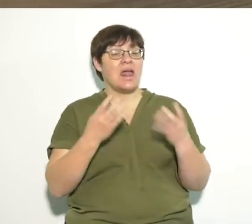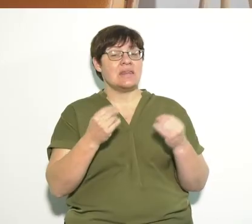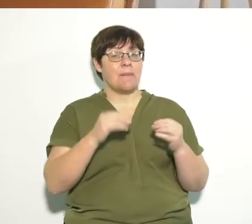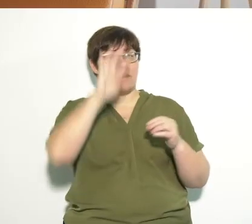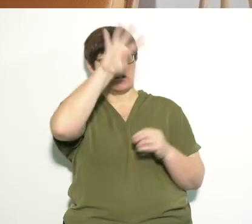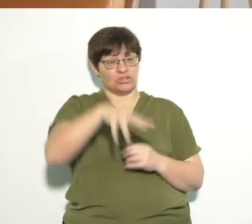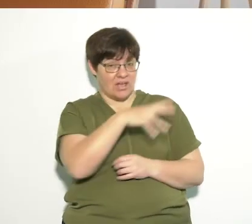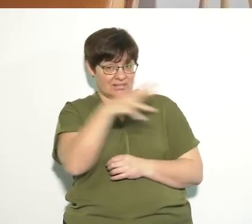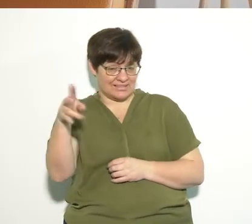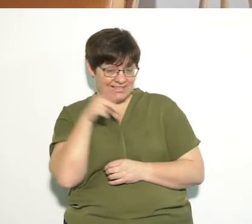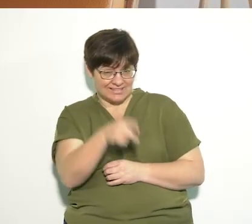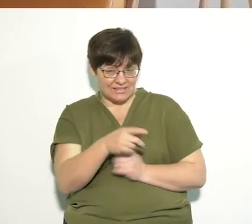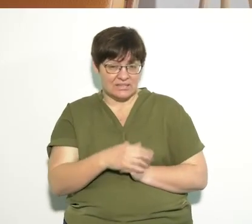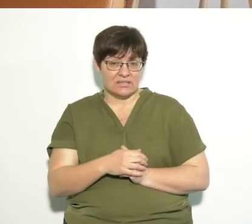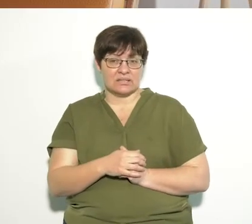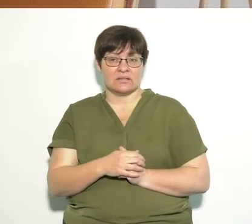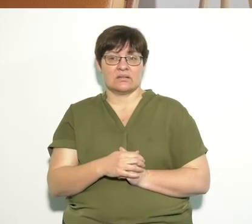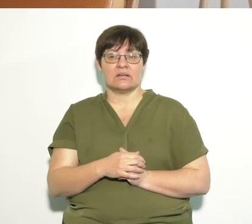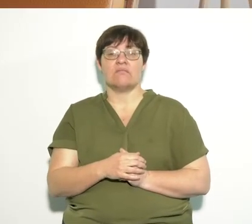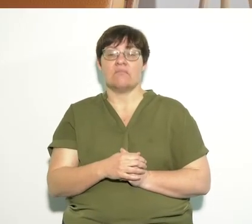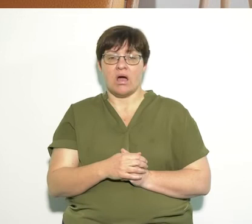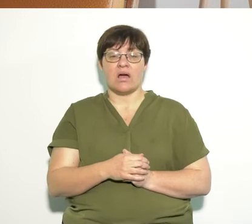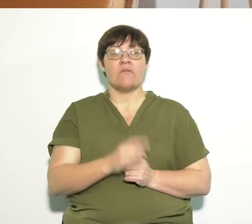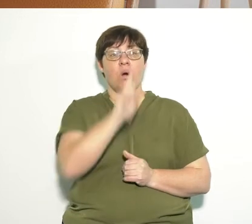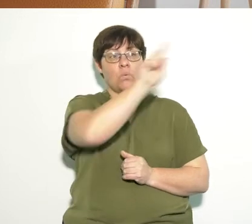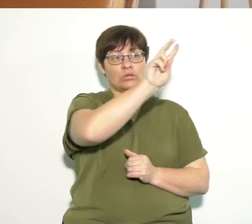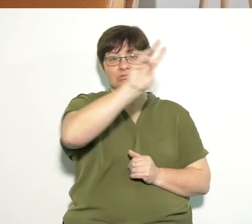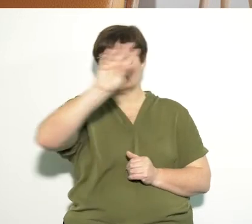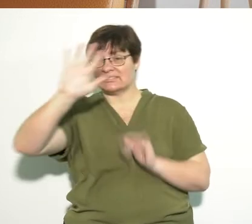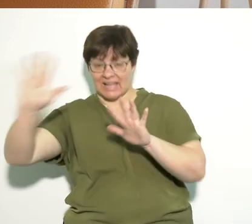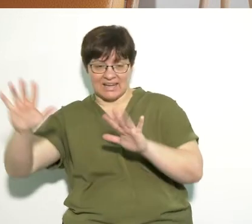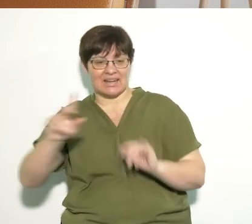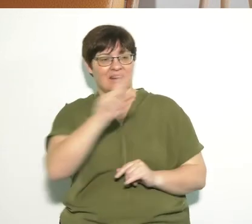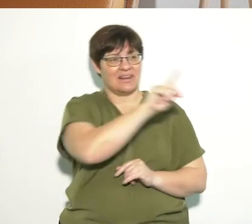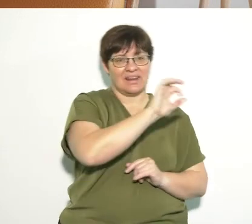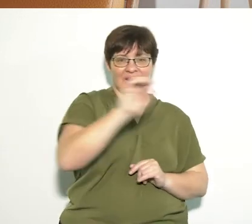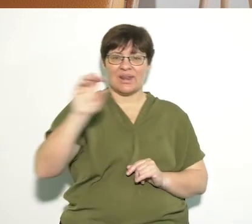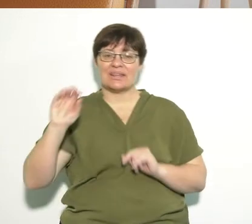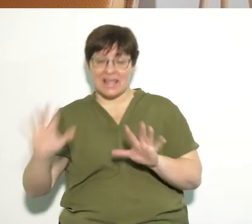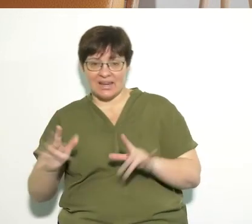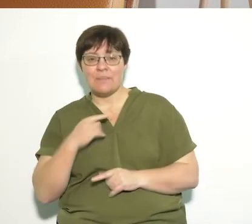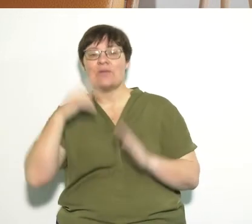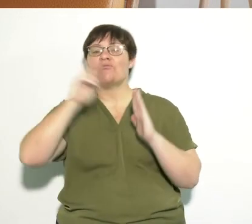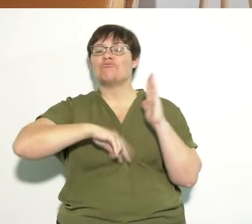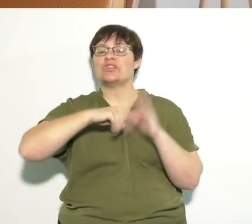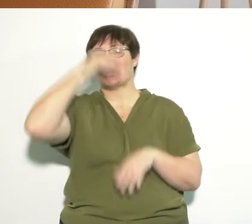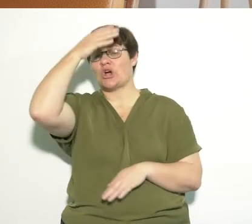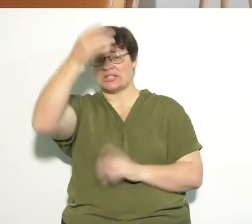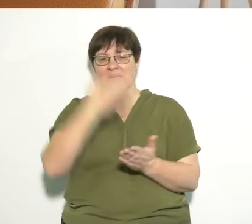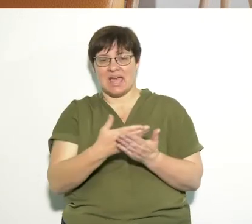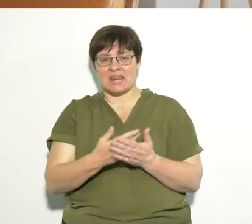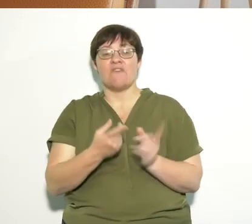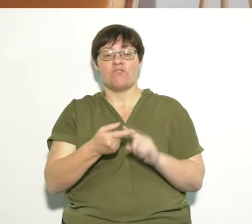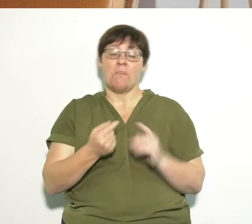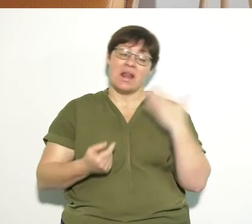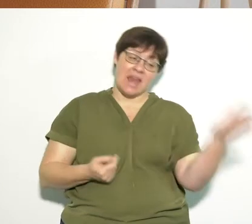chart, it's usually set out in formats of tens, but it also brings in the concept of reading, where the children are reading